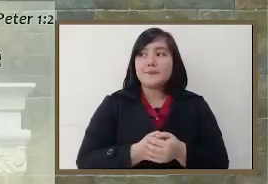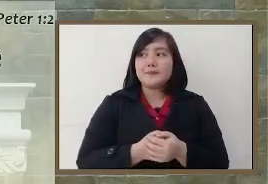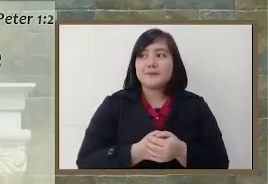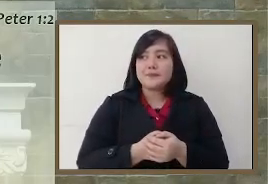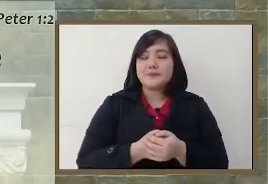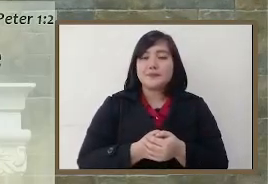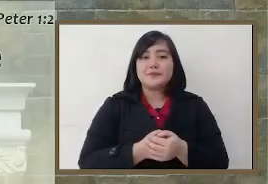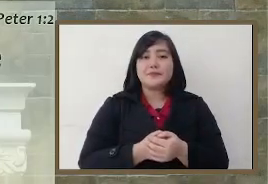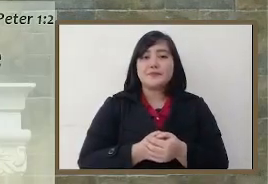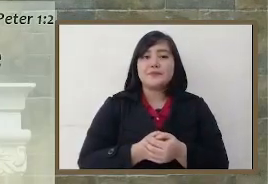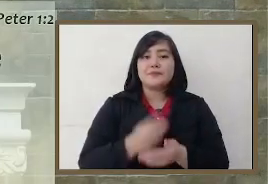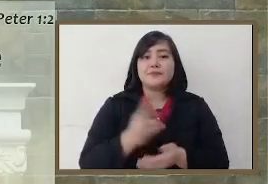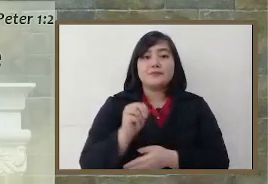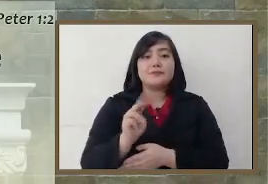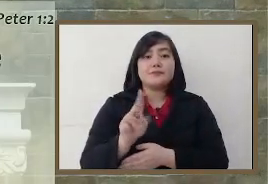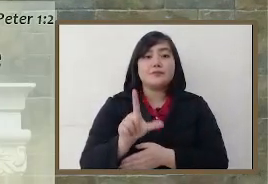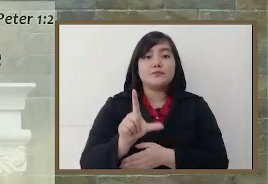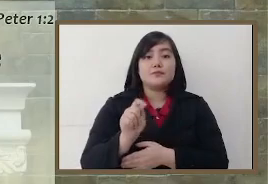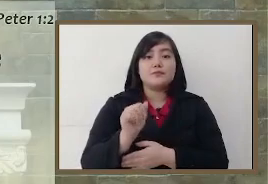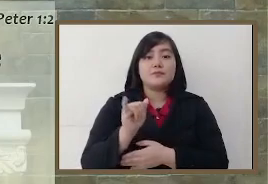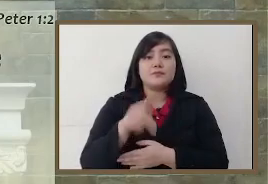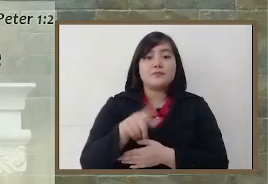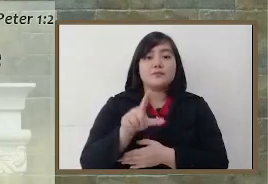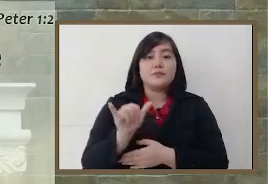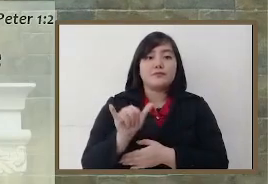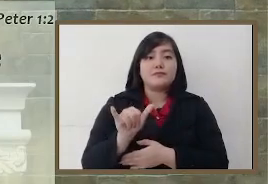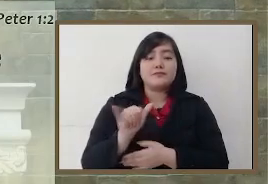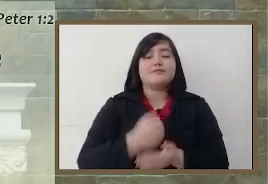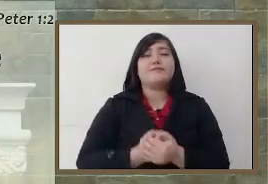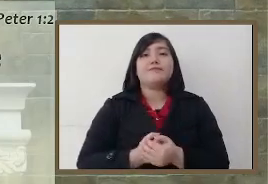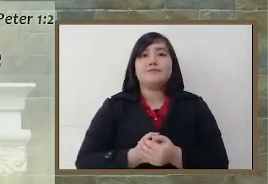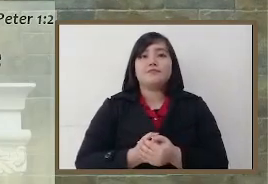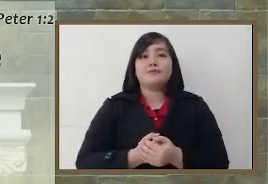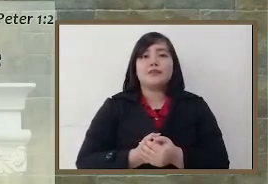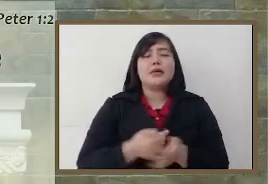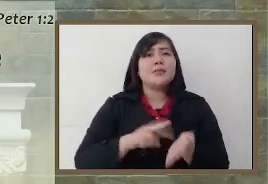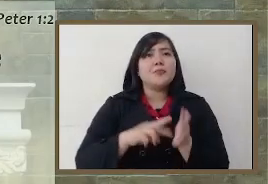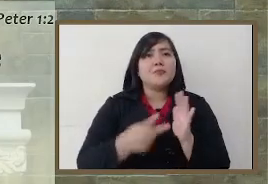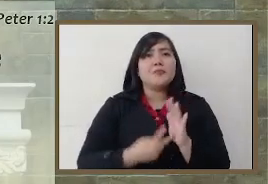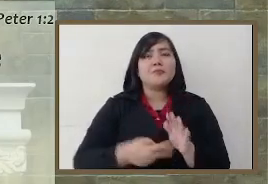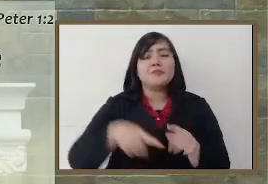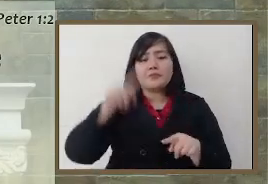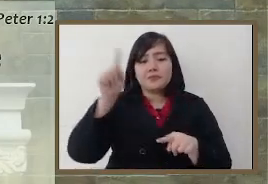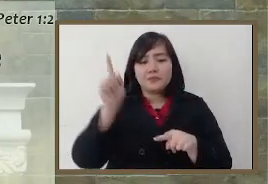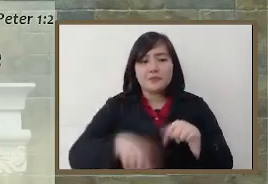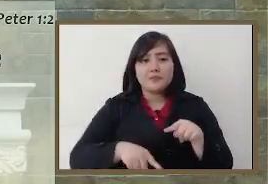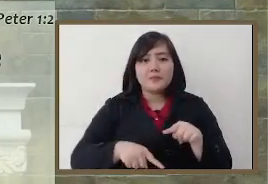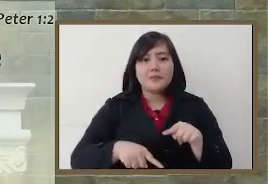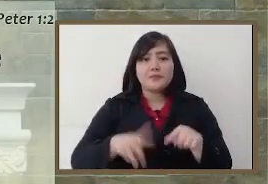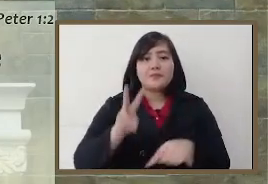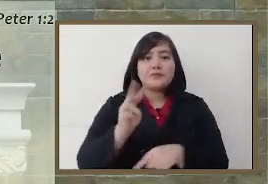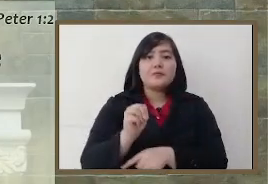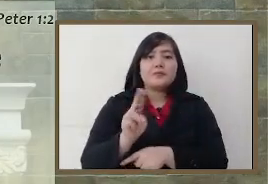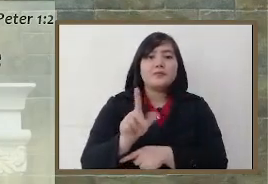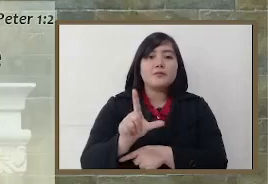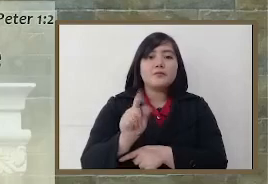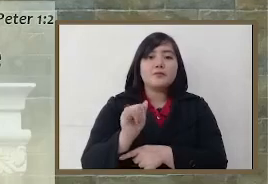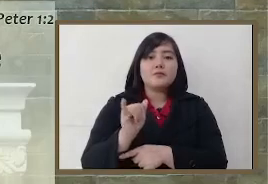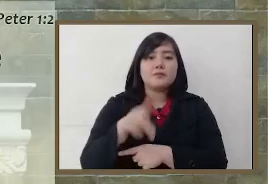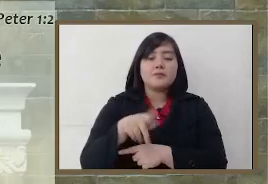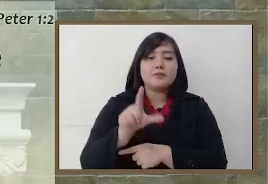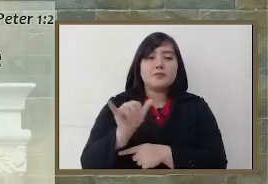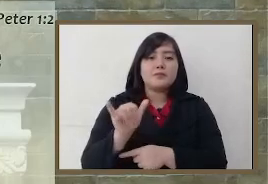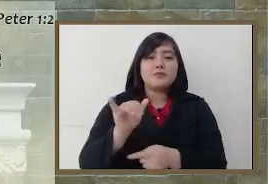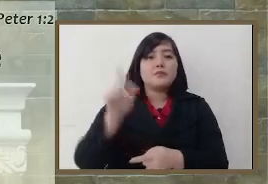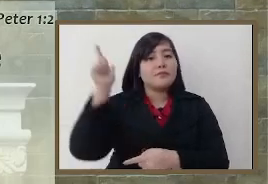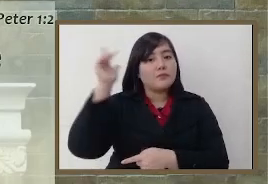be multiplied through. So you cannot multiply grace and peace without the